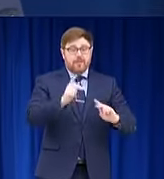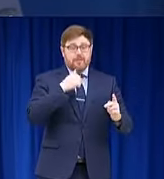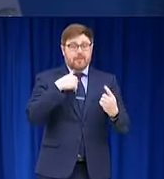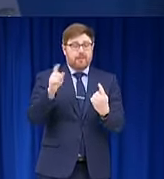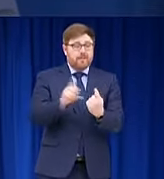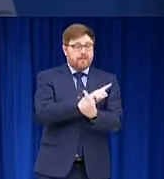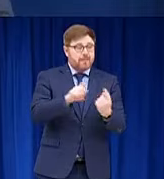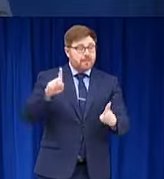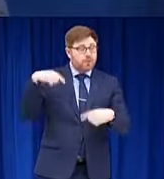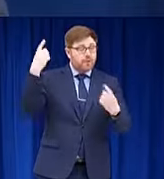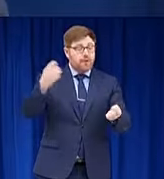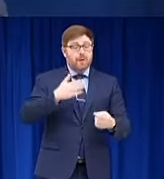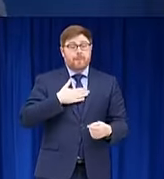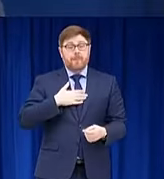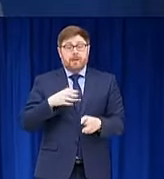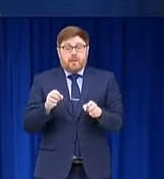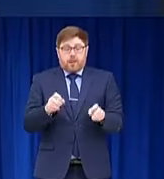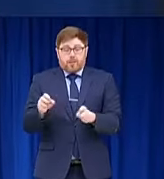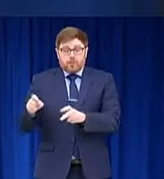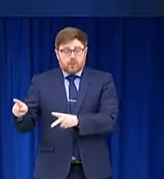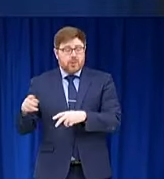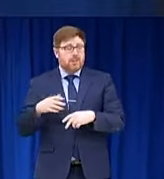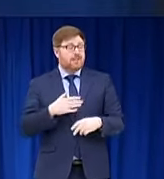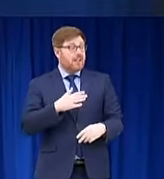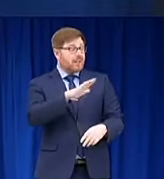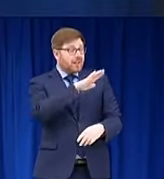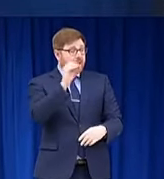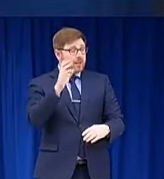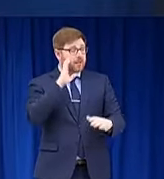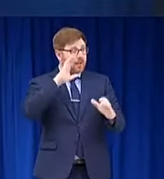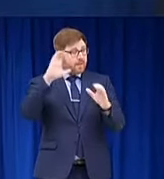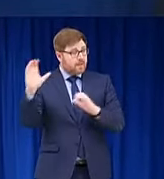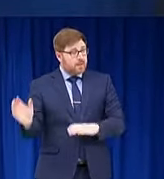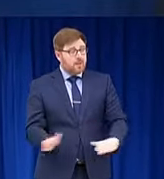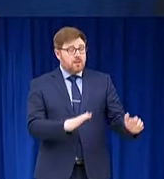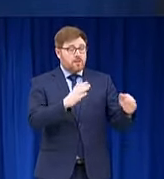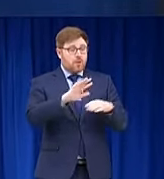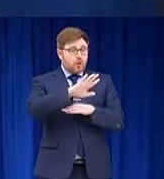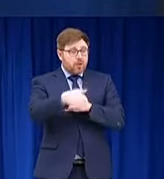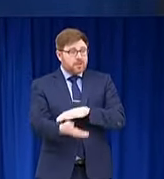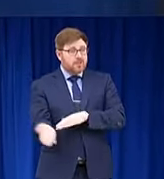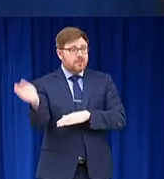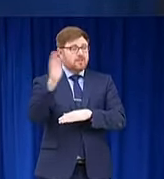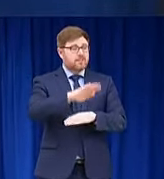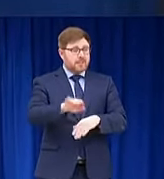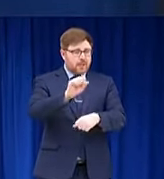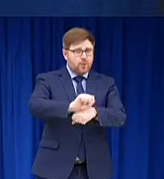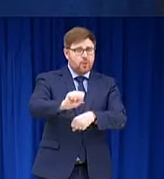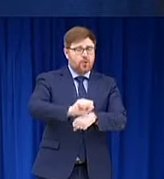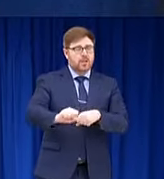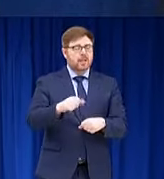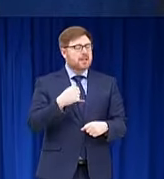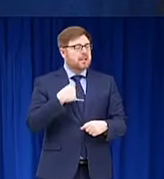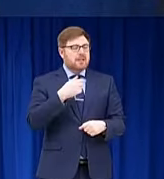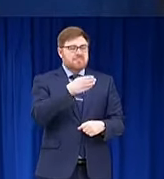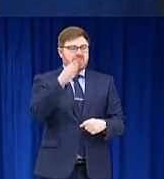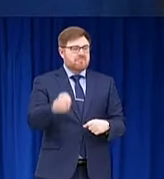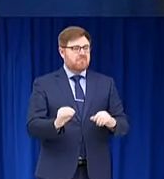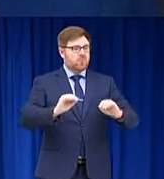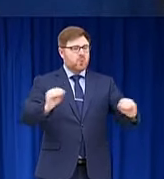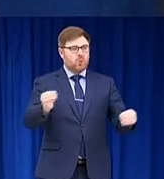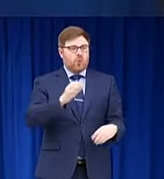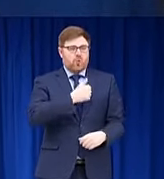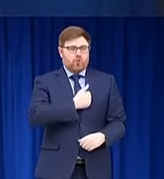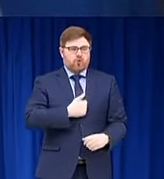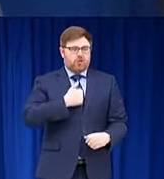I've had, and even through the 12-hour shifts, I have not regretted it for a moment. I could have done without some of the meat chunks